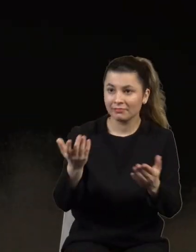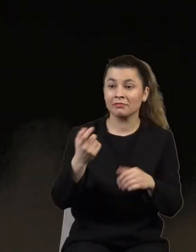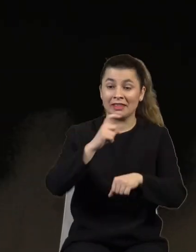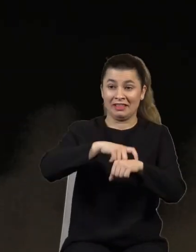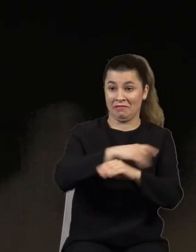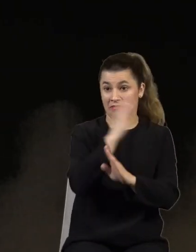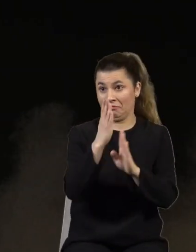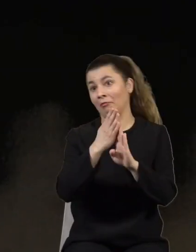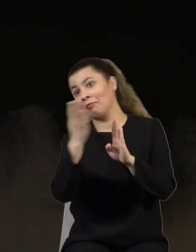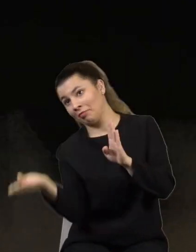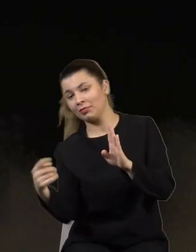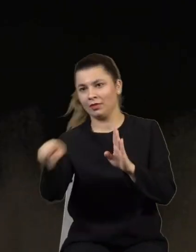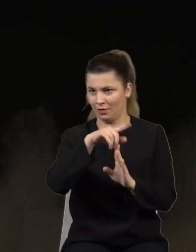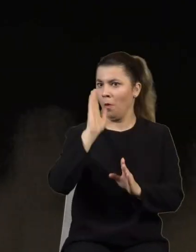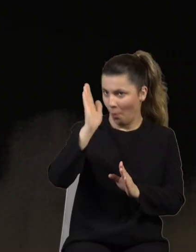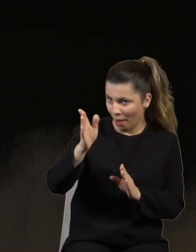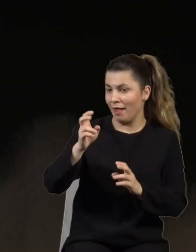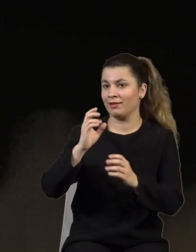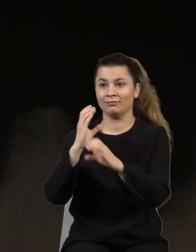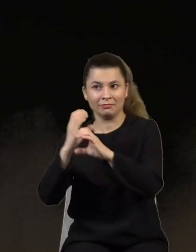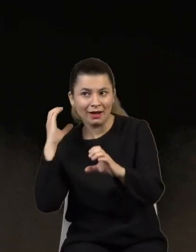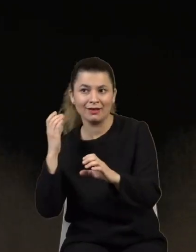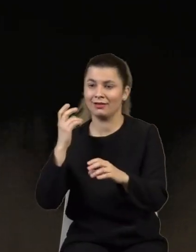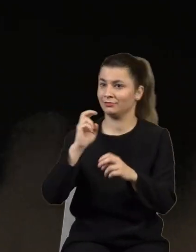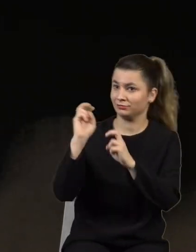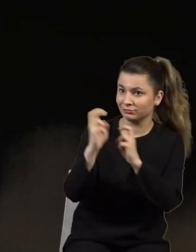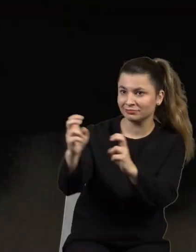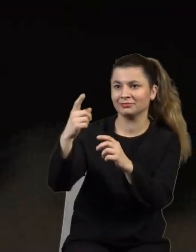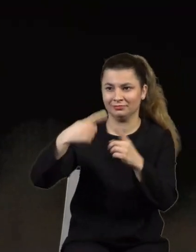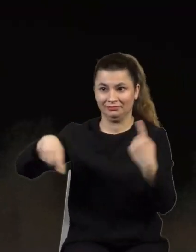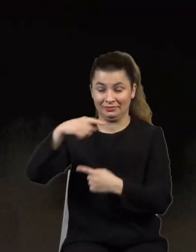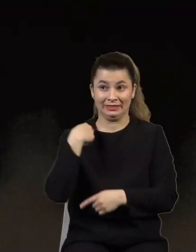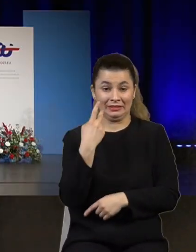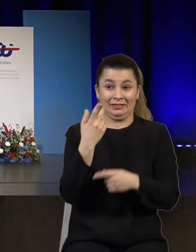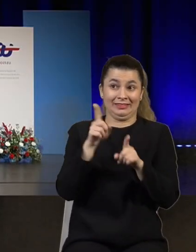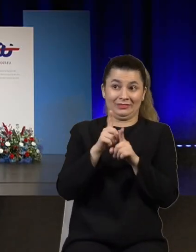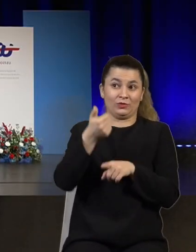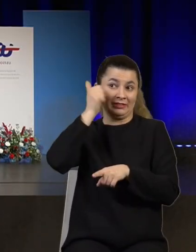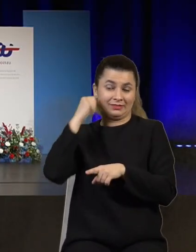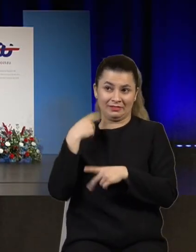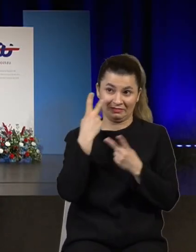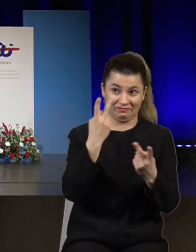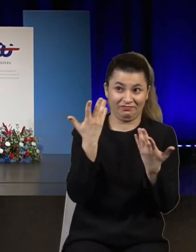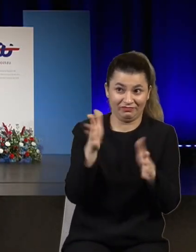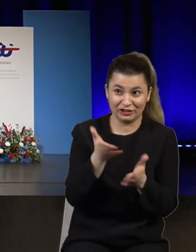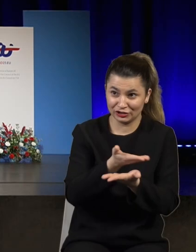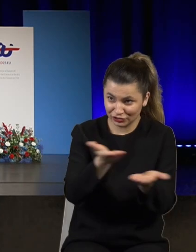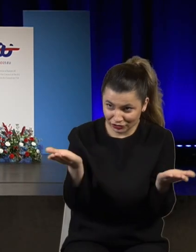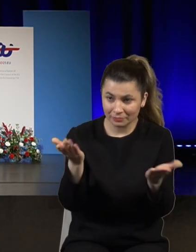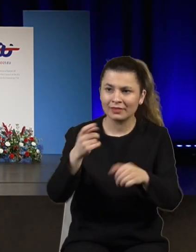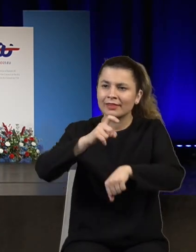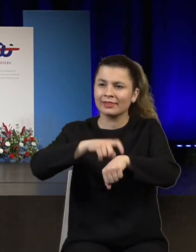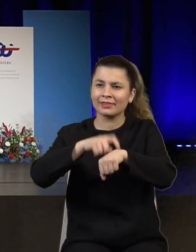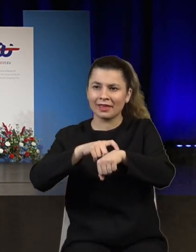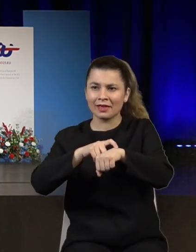Actually, I observed yesterday that in rush hours, I saw only one tram